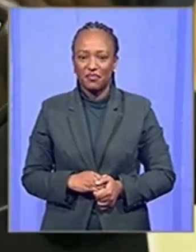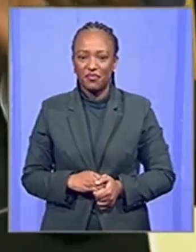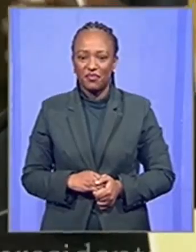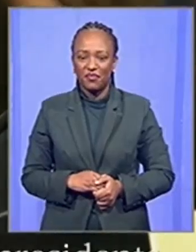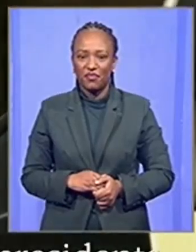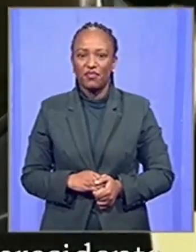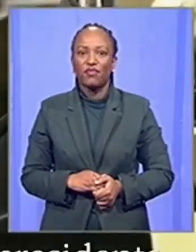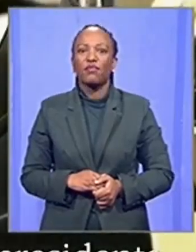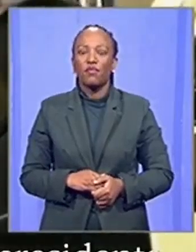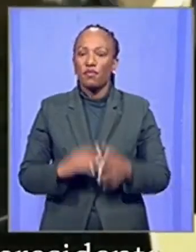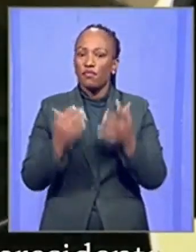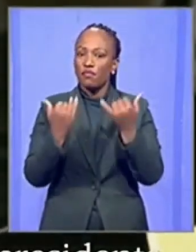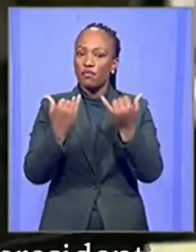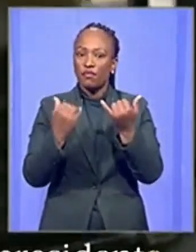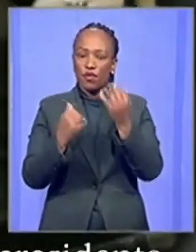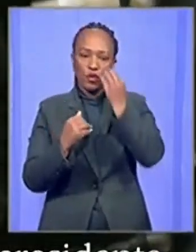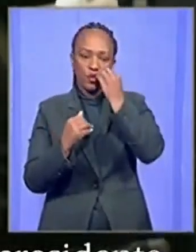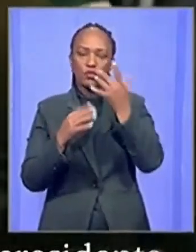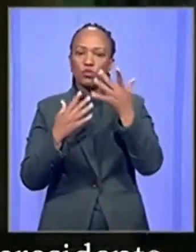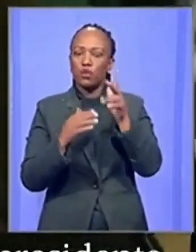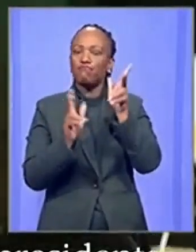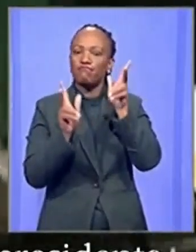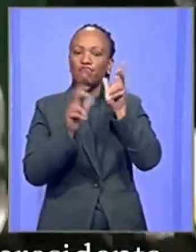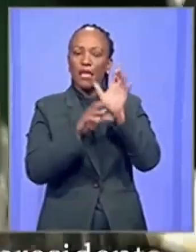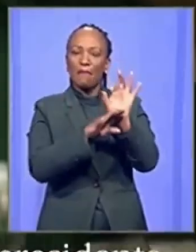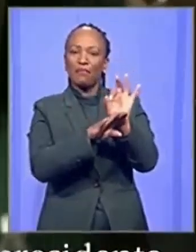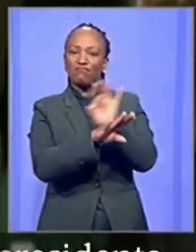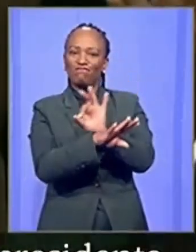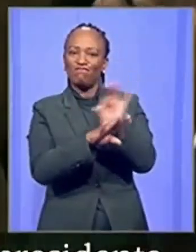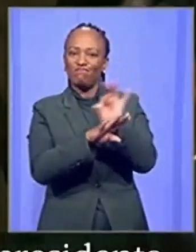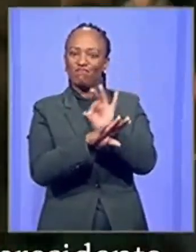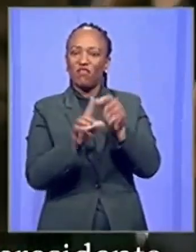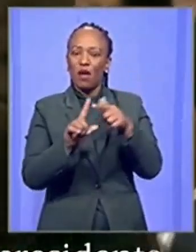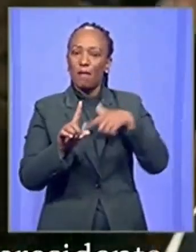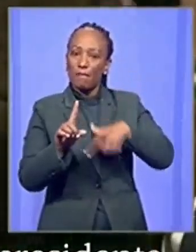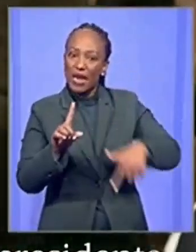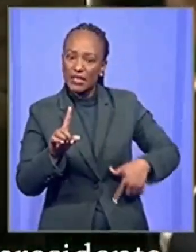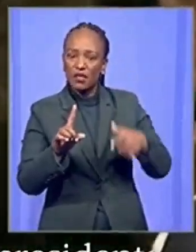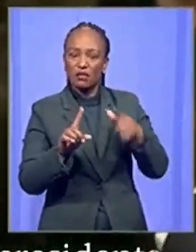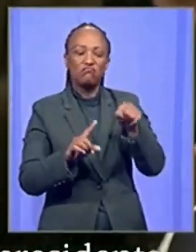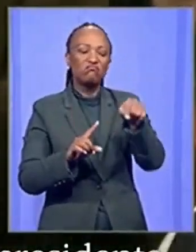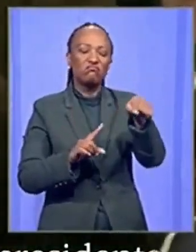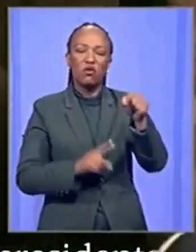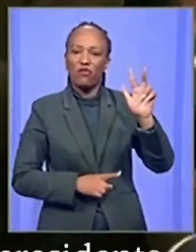Mo kgasong eno re utlwa fa dithulaganyo tsa go ikanisiwa ga moporesidente wa naga di tsweletse.